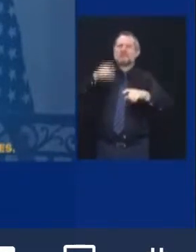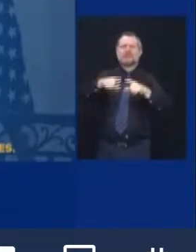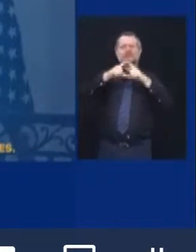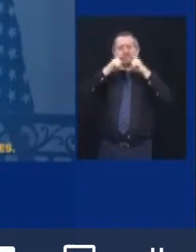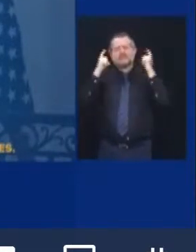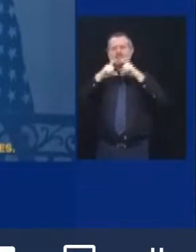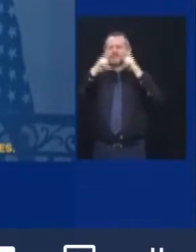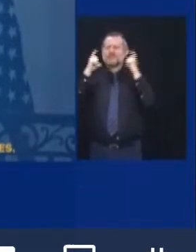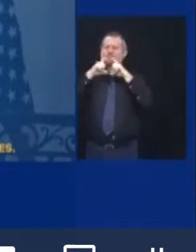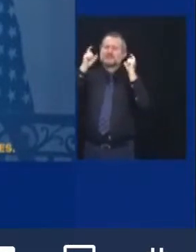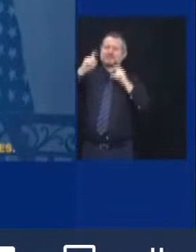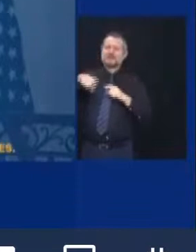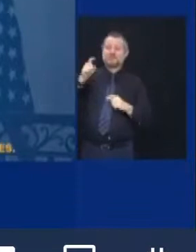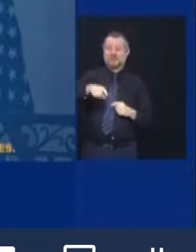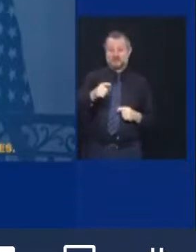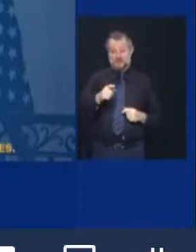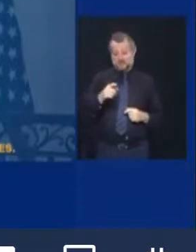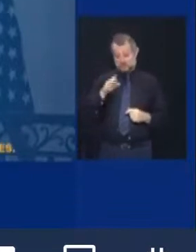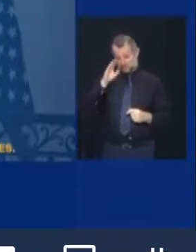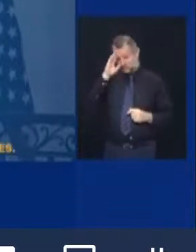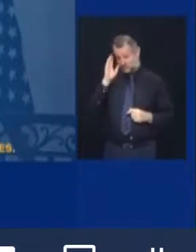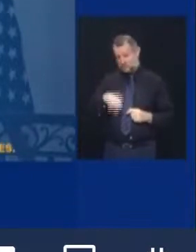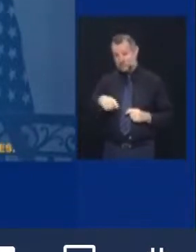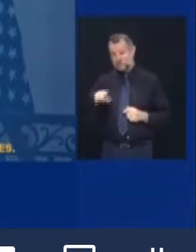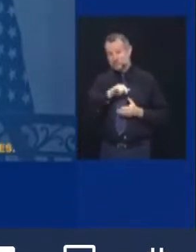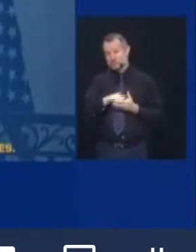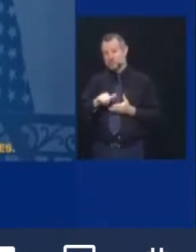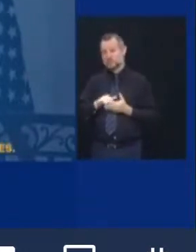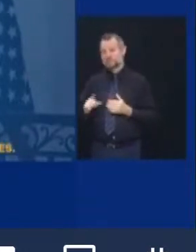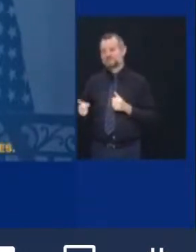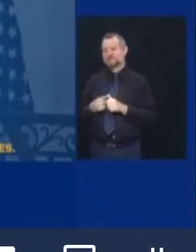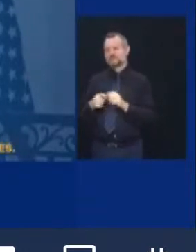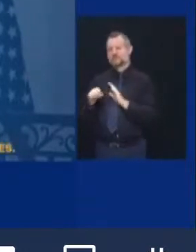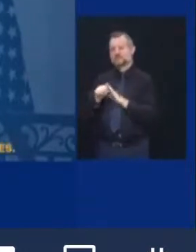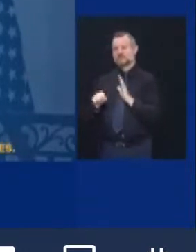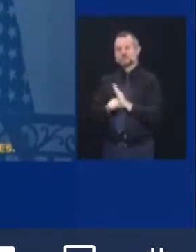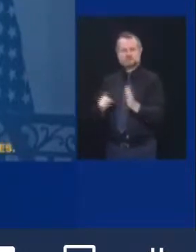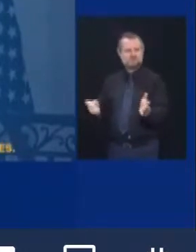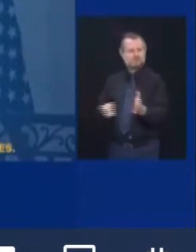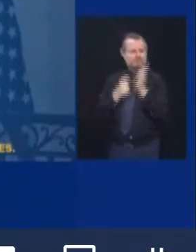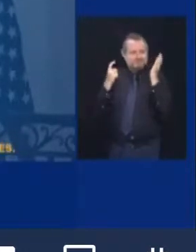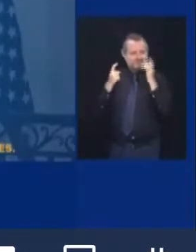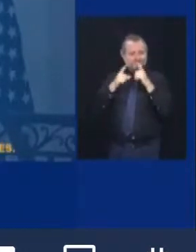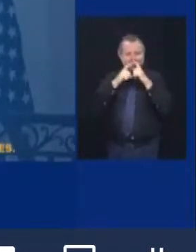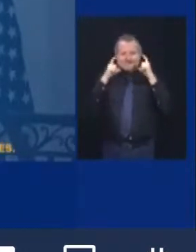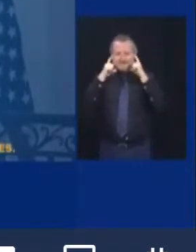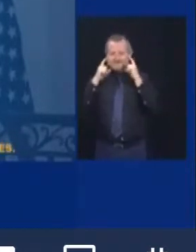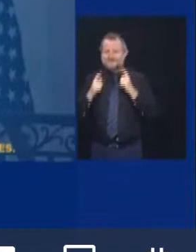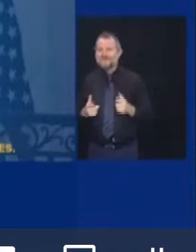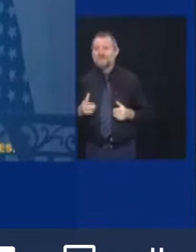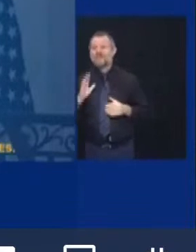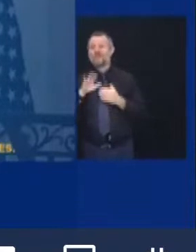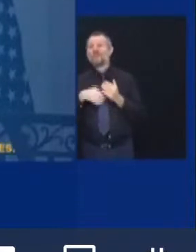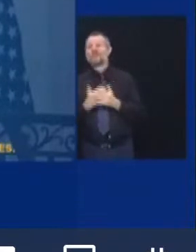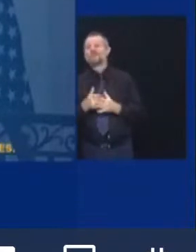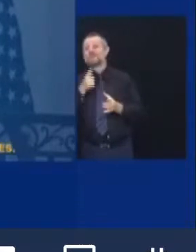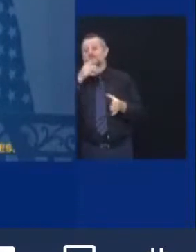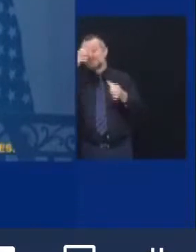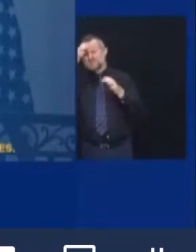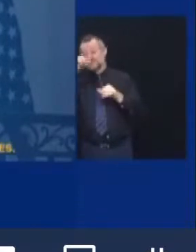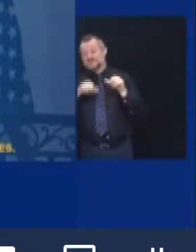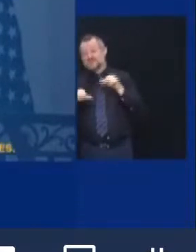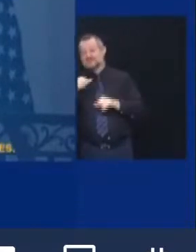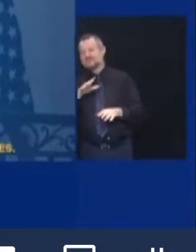State was the first state in the nation to mandate mask wearing. Every scientific expert, projections saying 50,